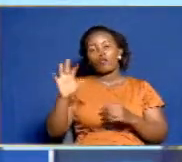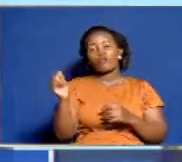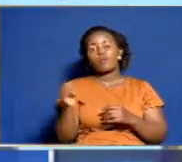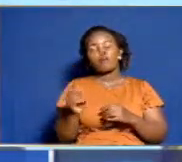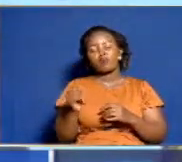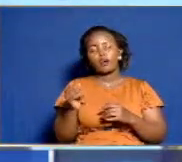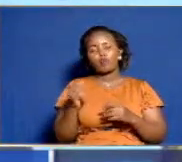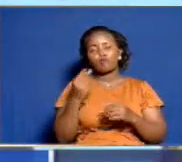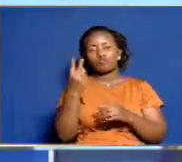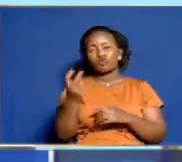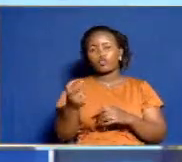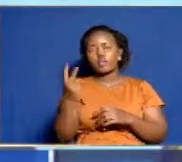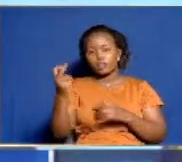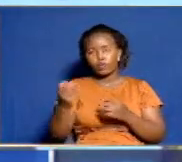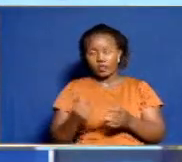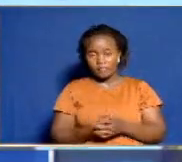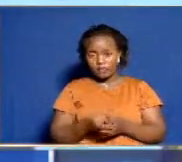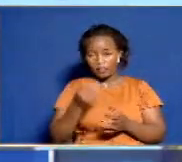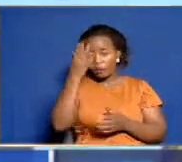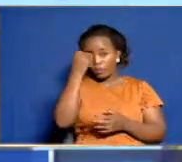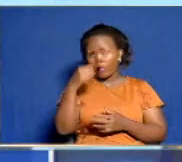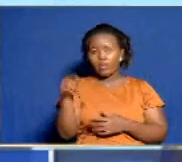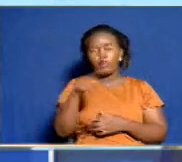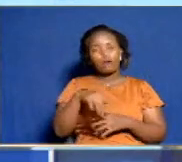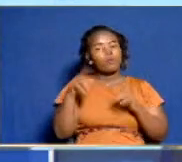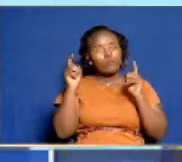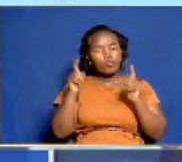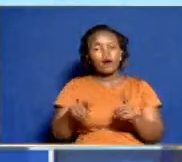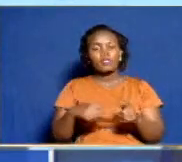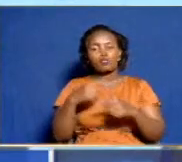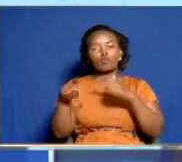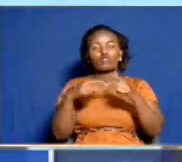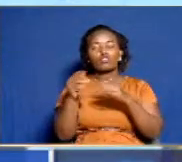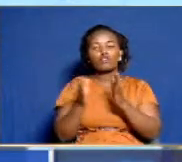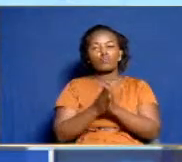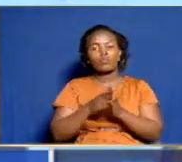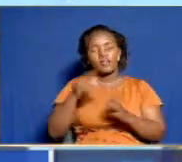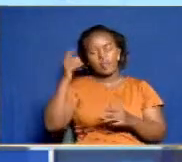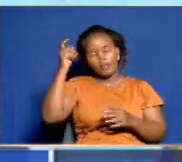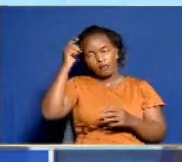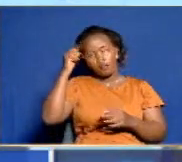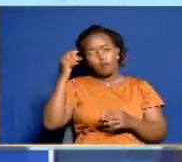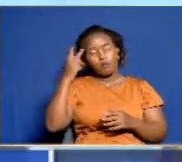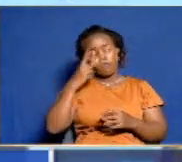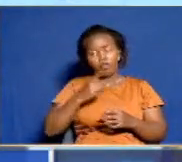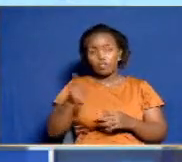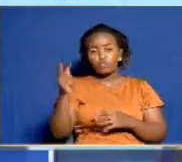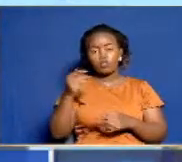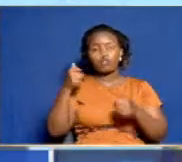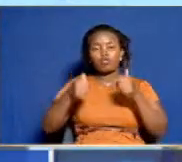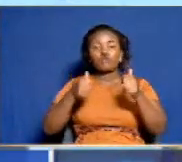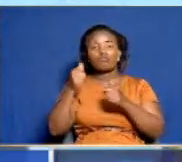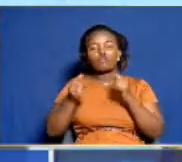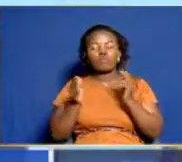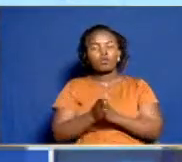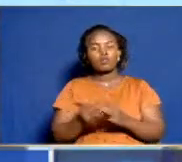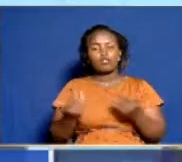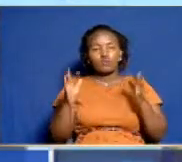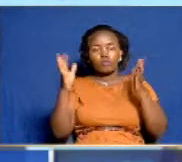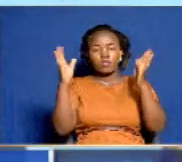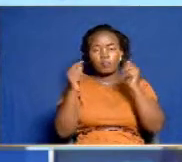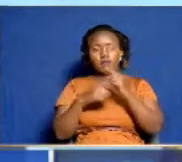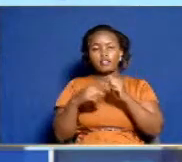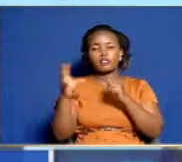is we need to keep the original vision of the tournament, which was to celebrate the 60th anniversary of